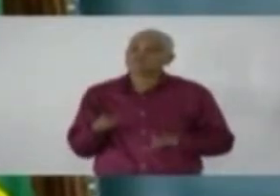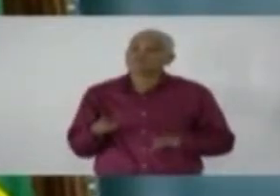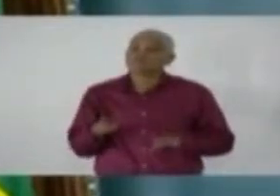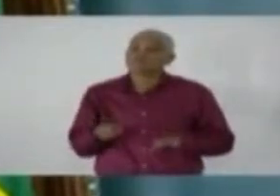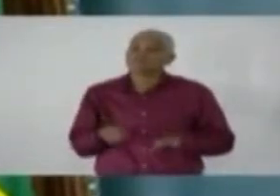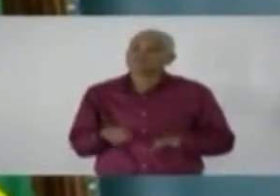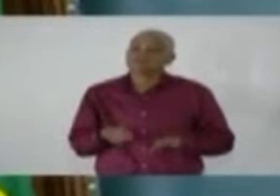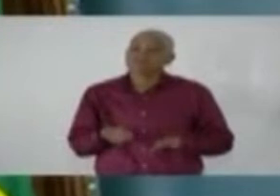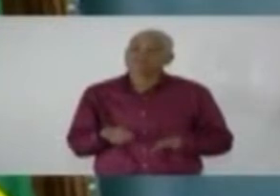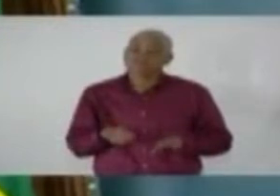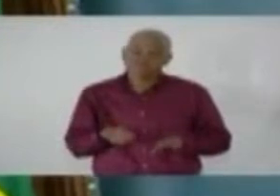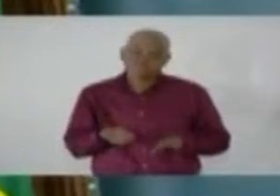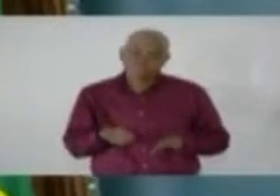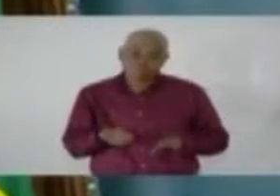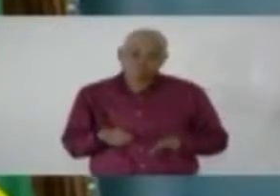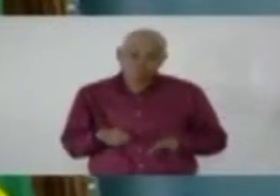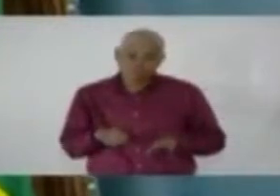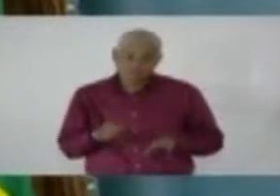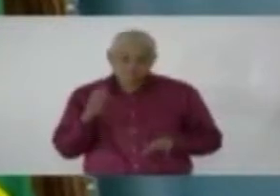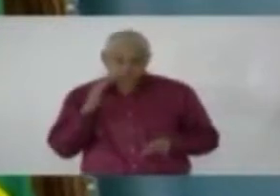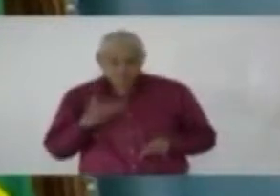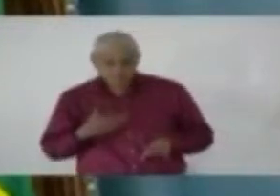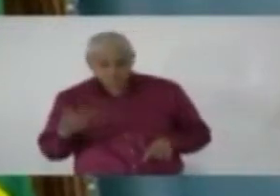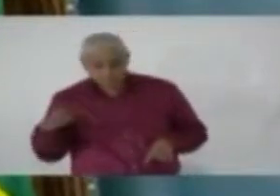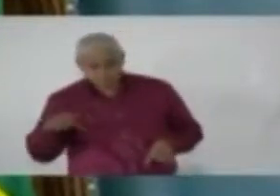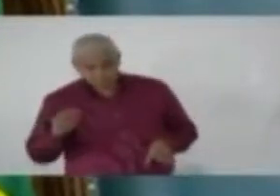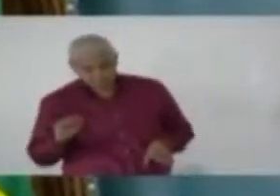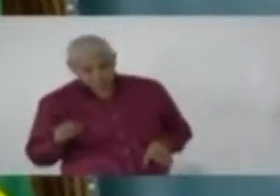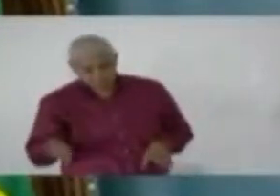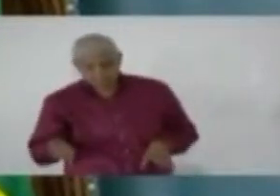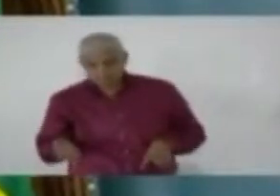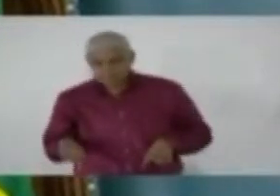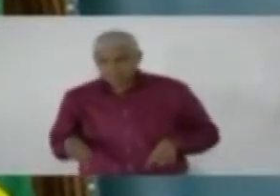the debate, I just to welcome the Permanent Secretary.